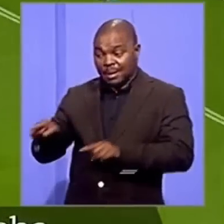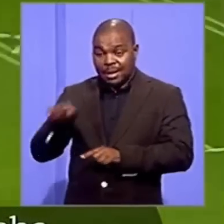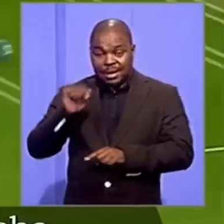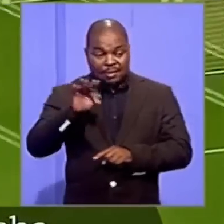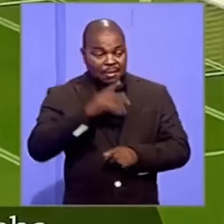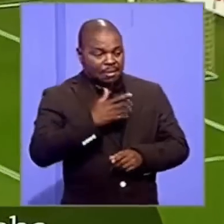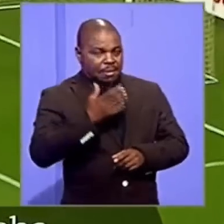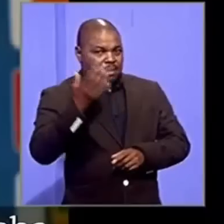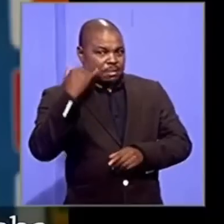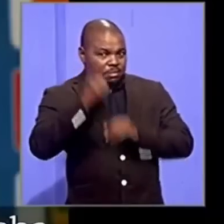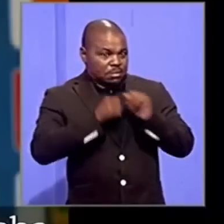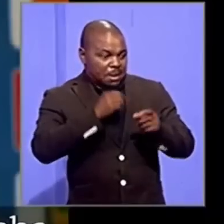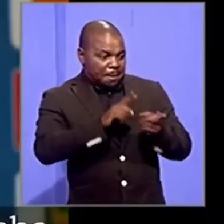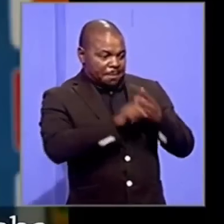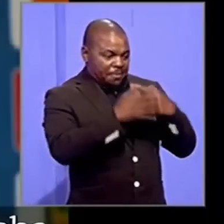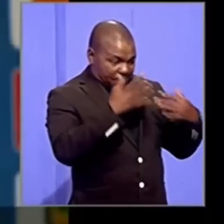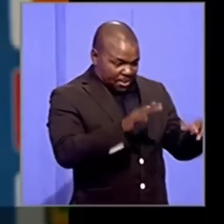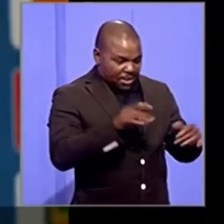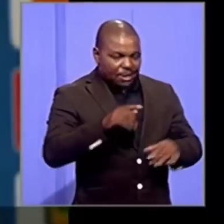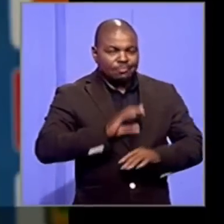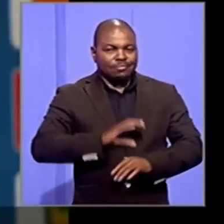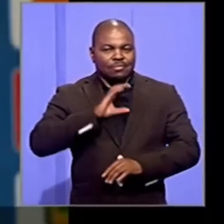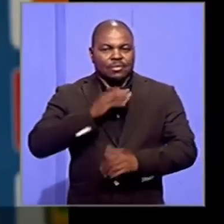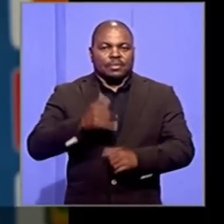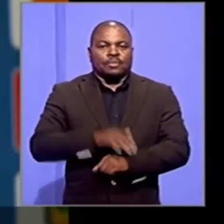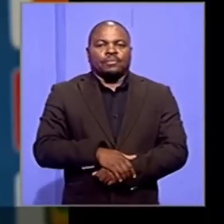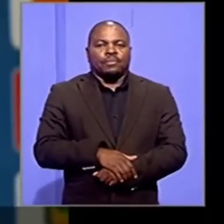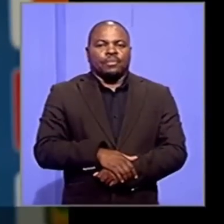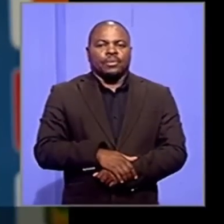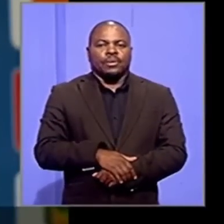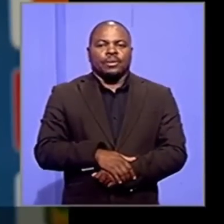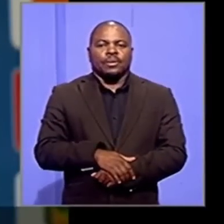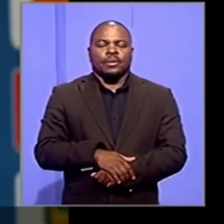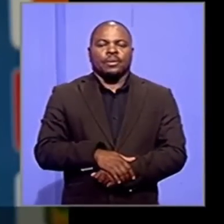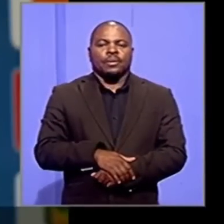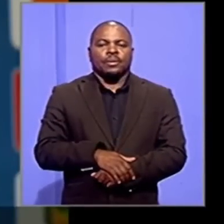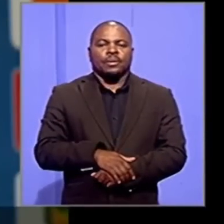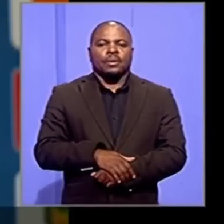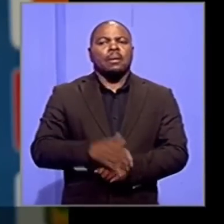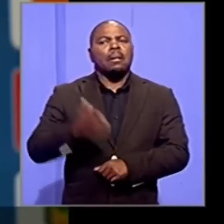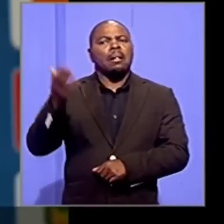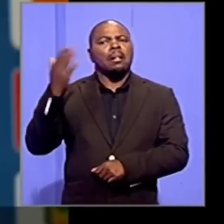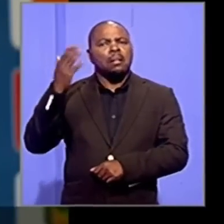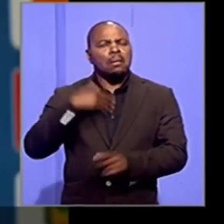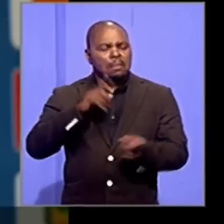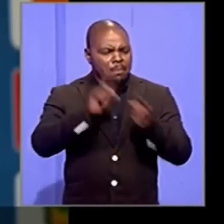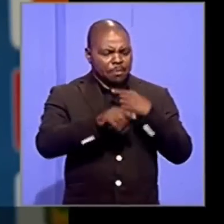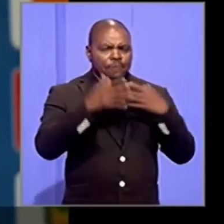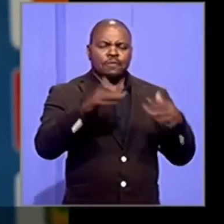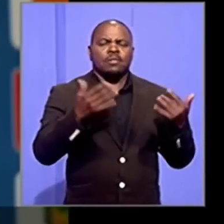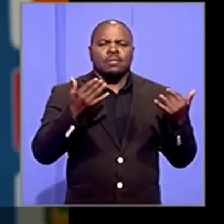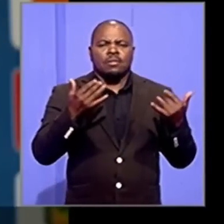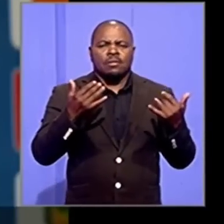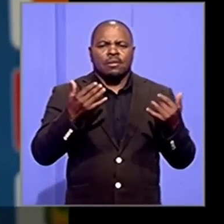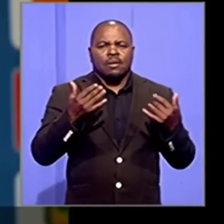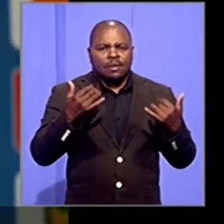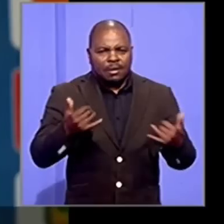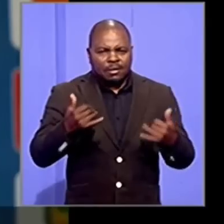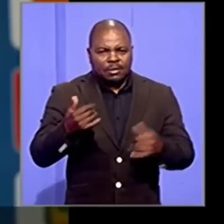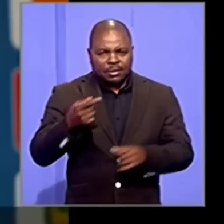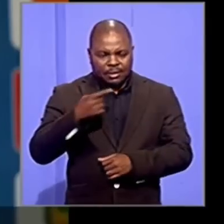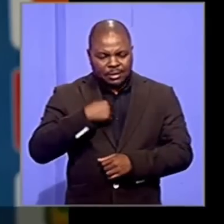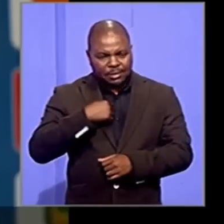mose fitileng. We were a little bit dominated, but at Joburg we won against them with a very good game. So that must